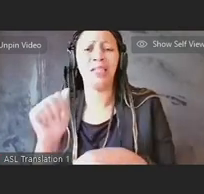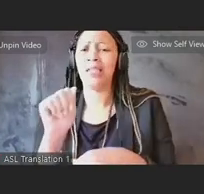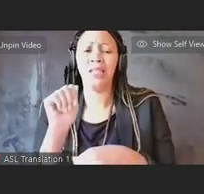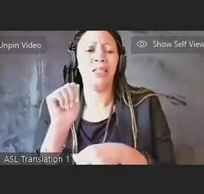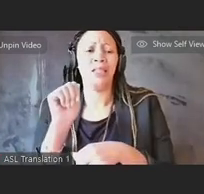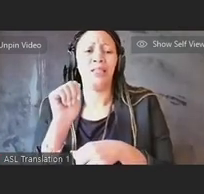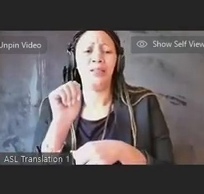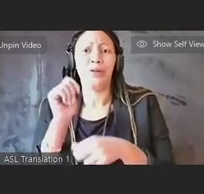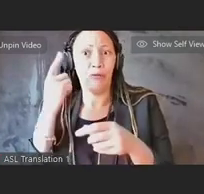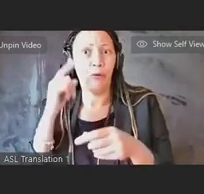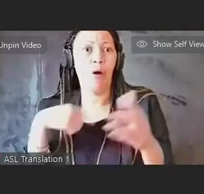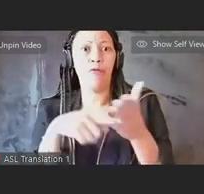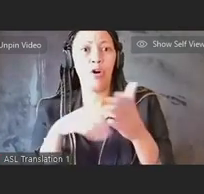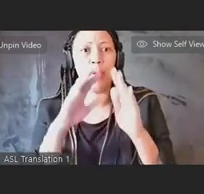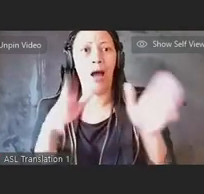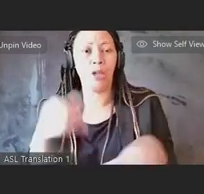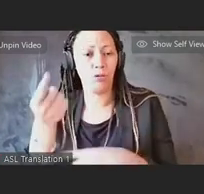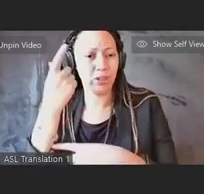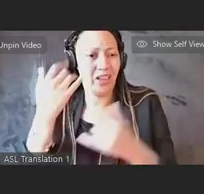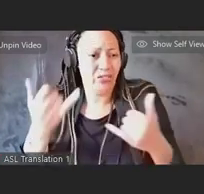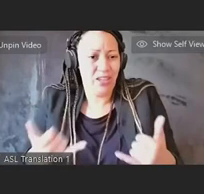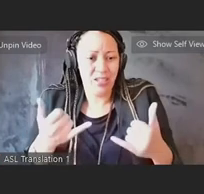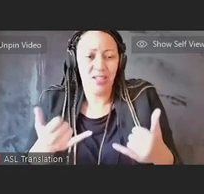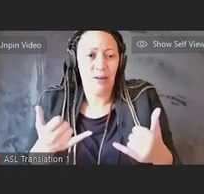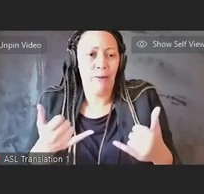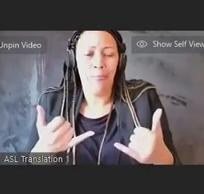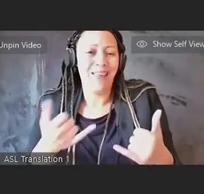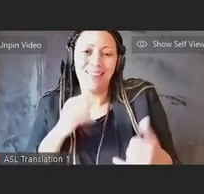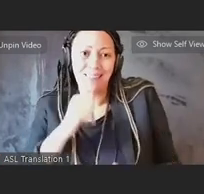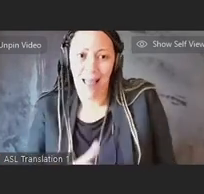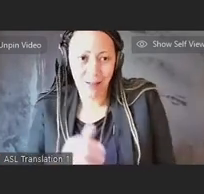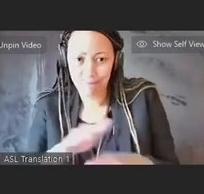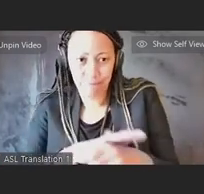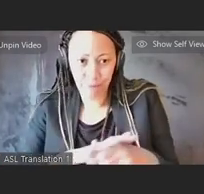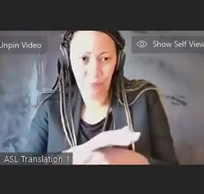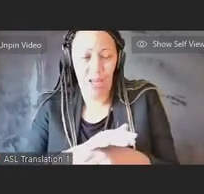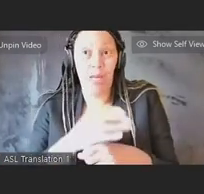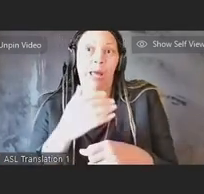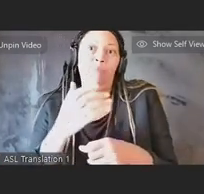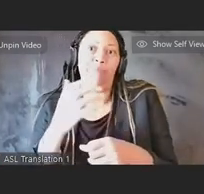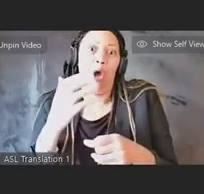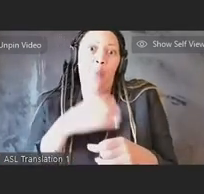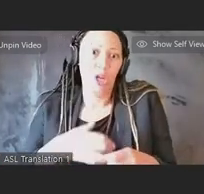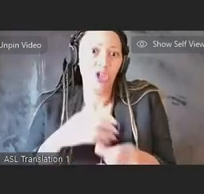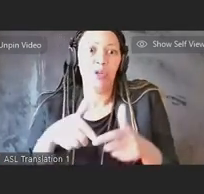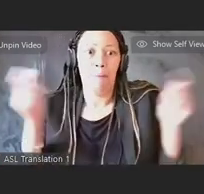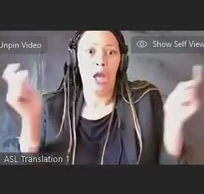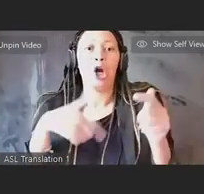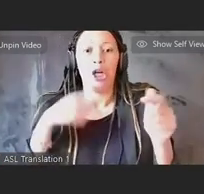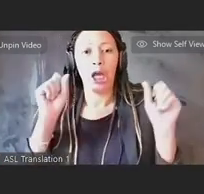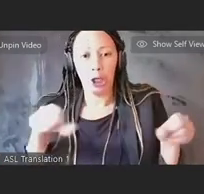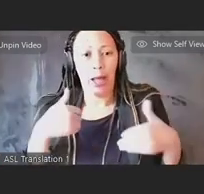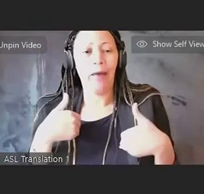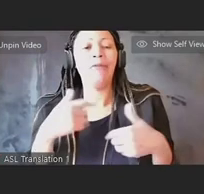mission of affordable housing. And I understand that this is not, and I wish the site was bigger and it could accommodate it. But that's the discussion